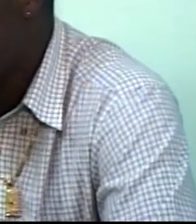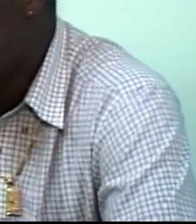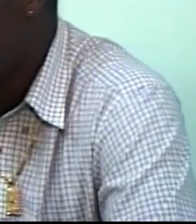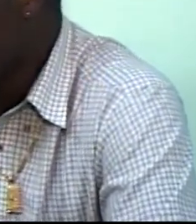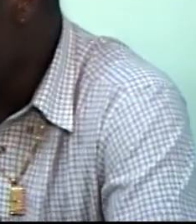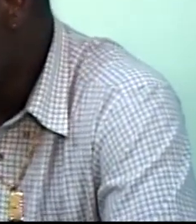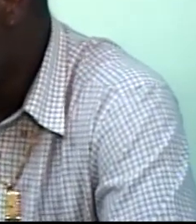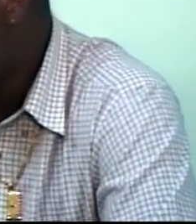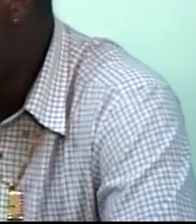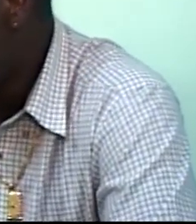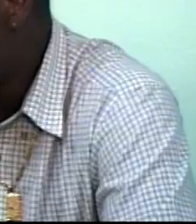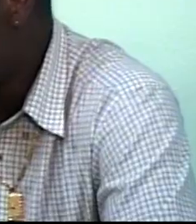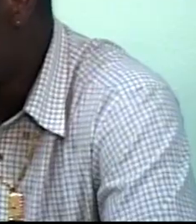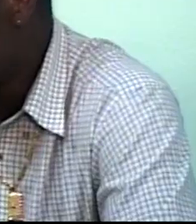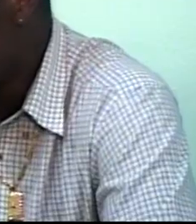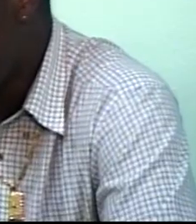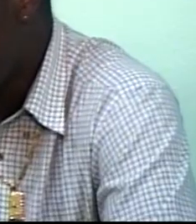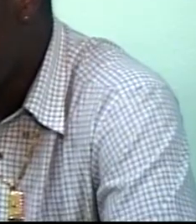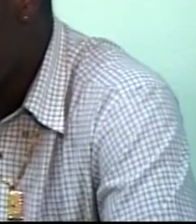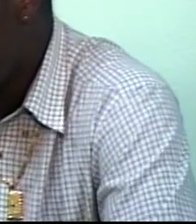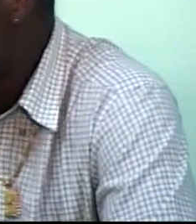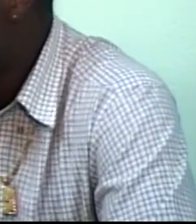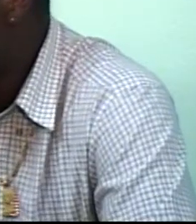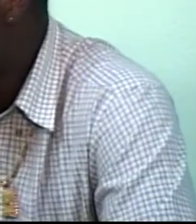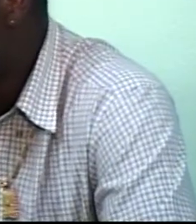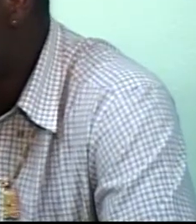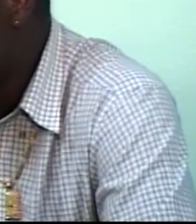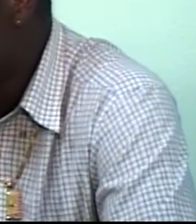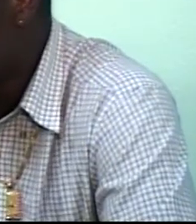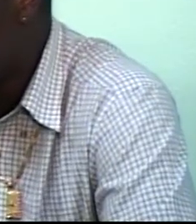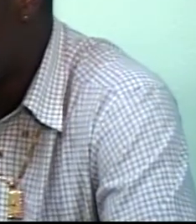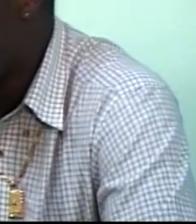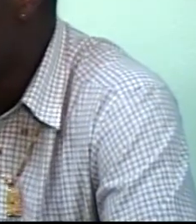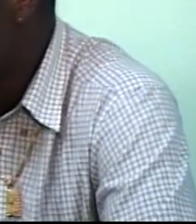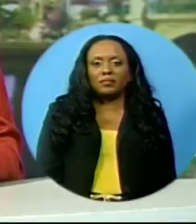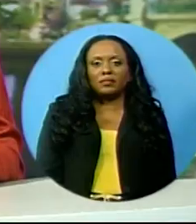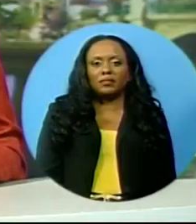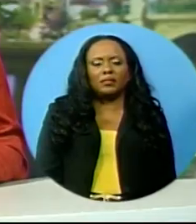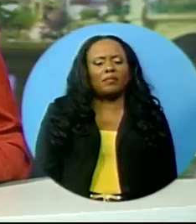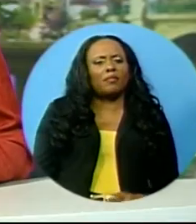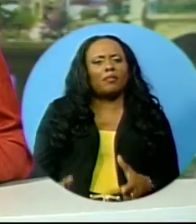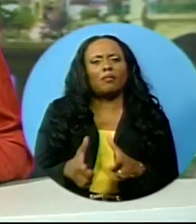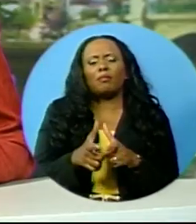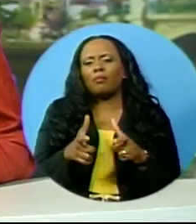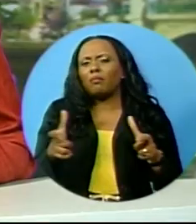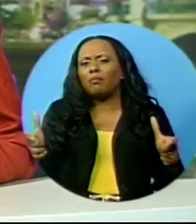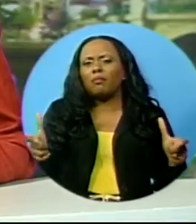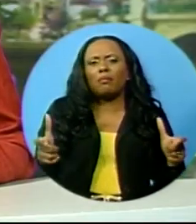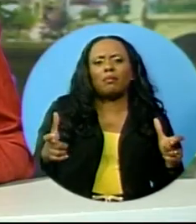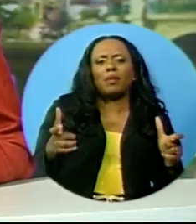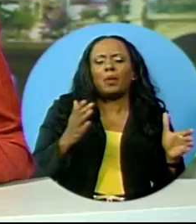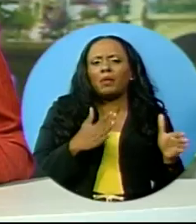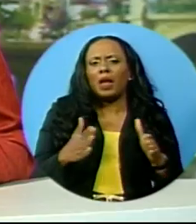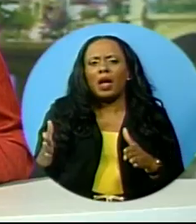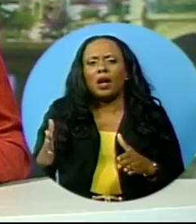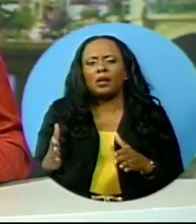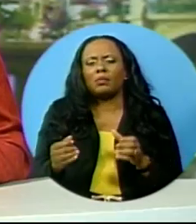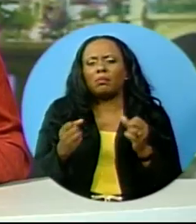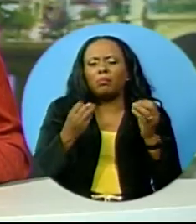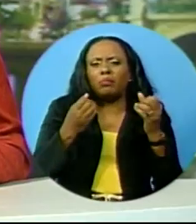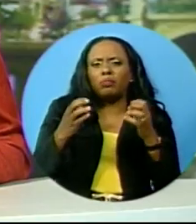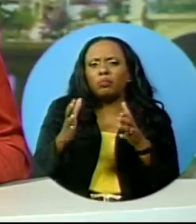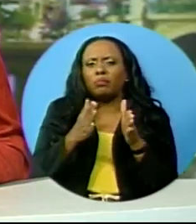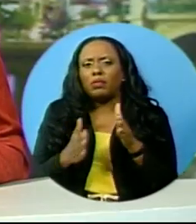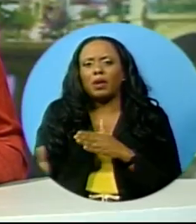it. For me, as a professional driver, my license is very important to me. Big plans are already on the way to